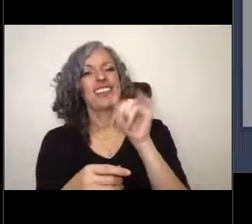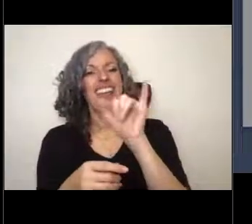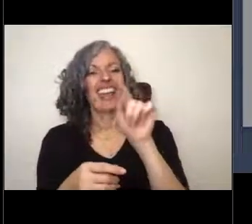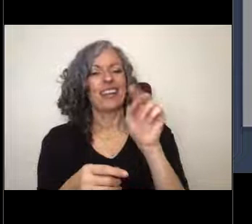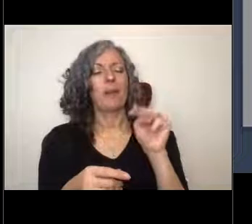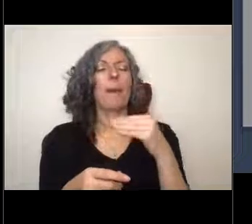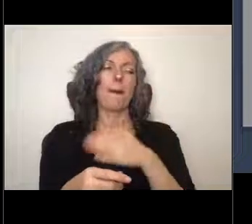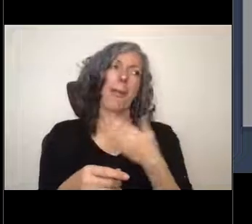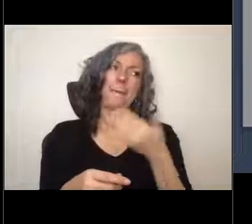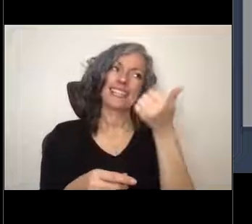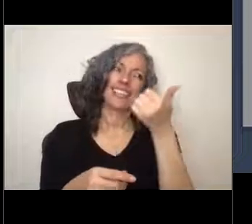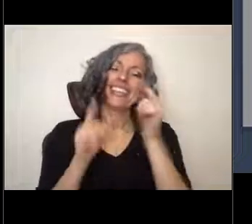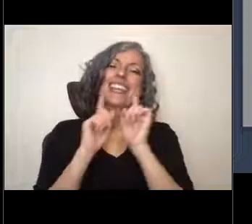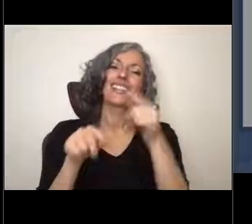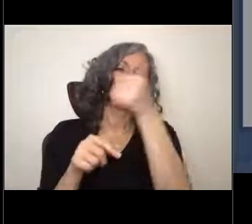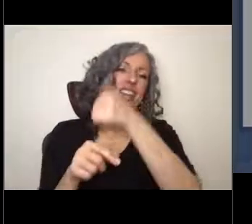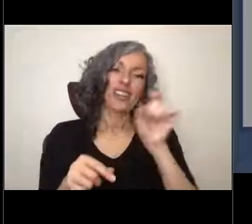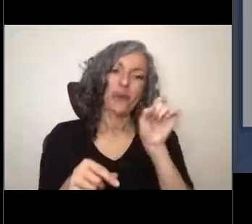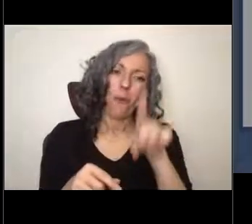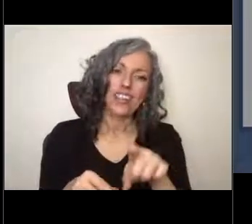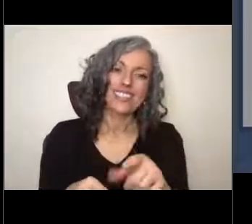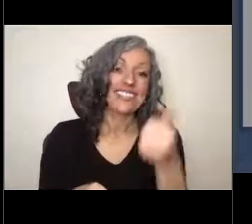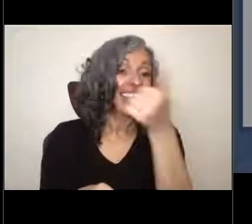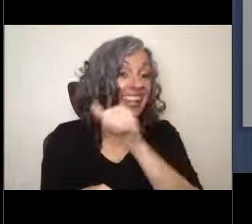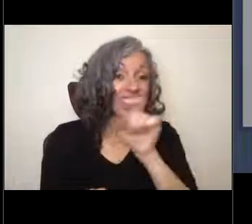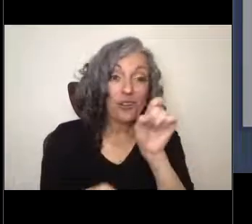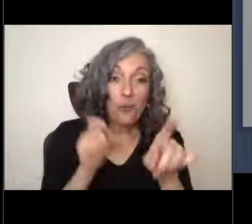questions. Do you have any questions from commissioners?